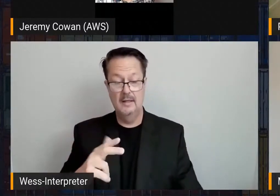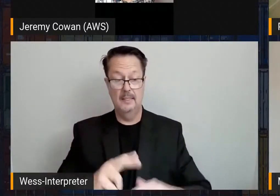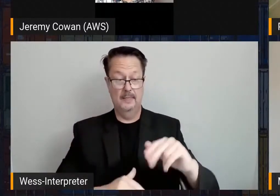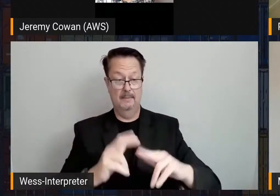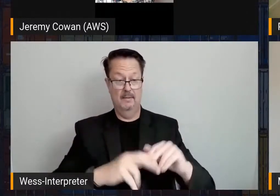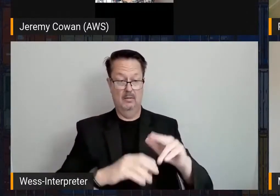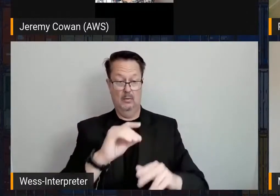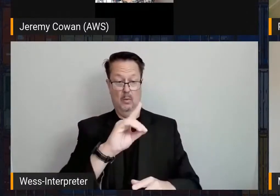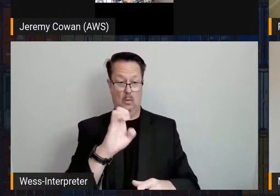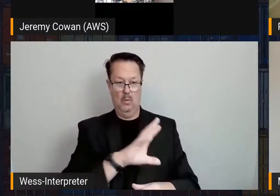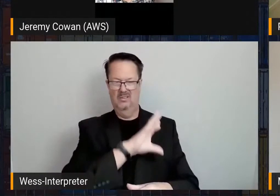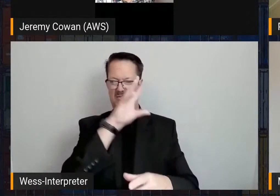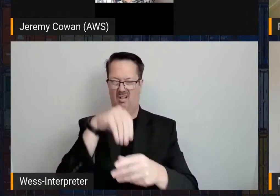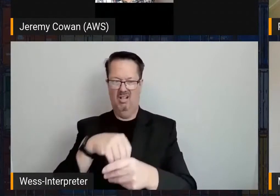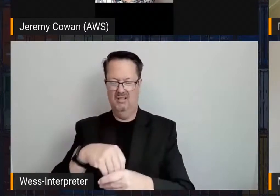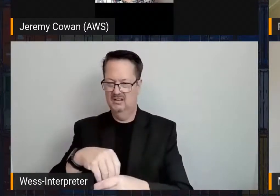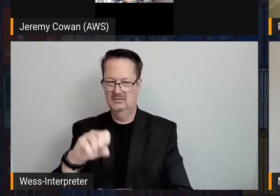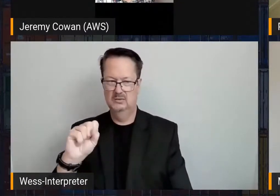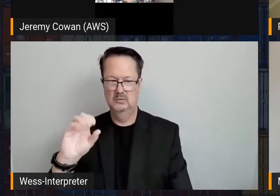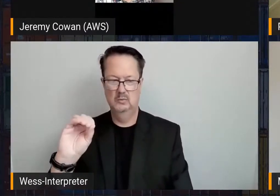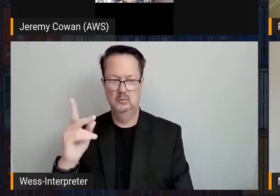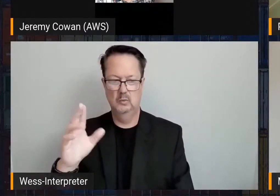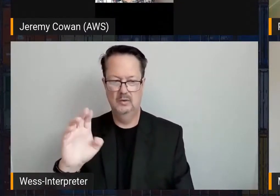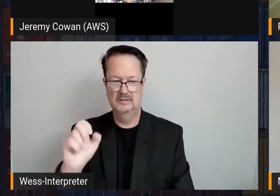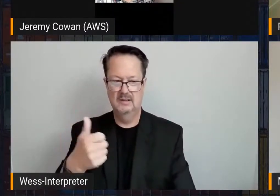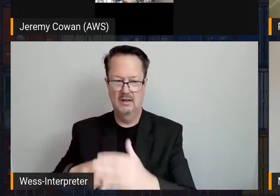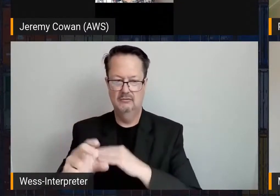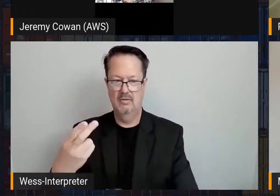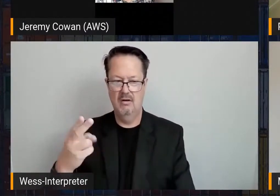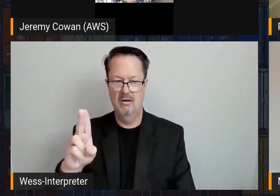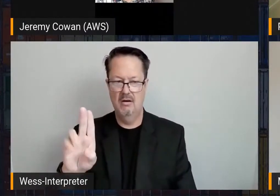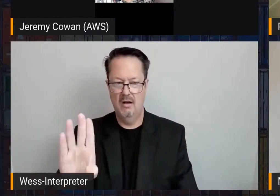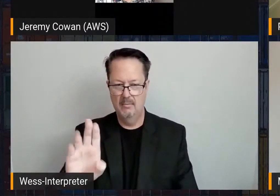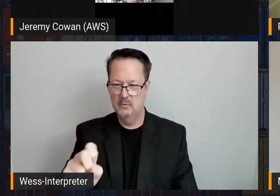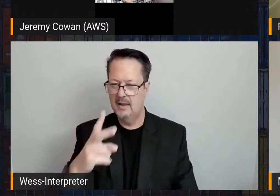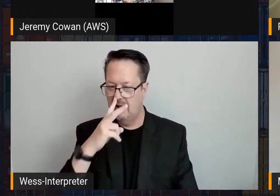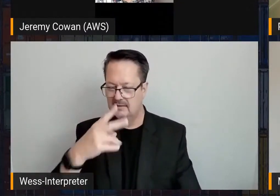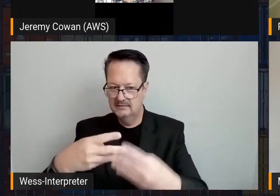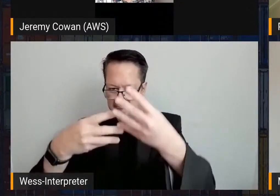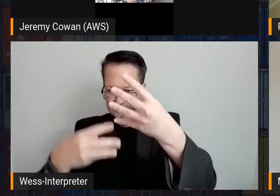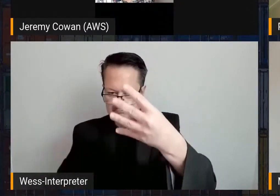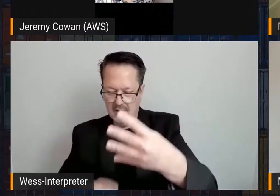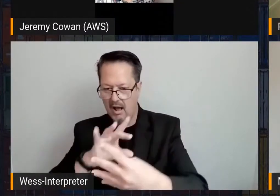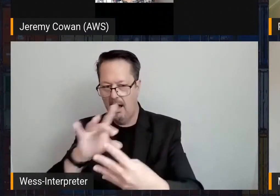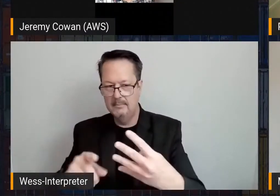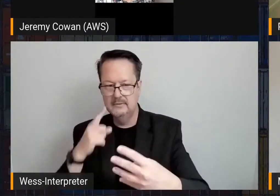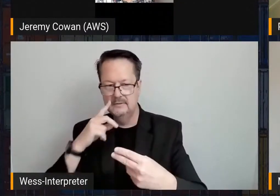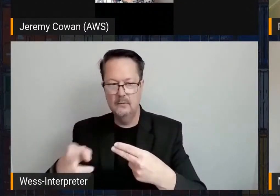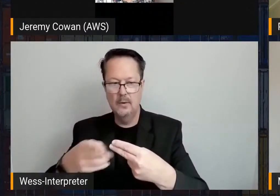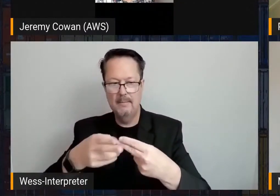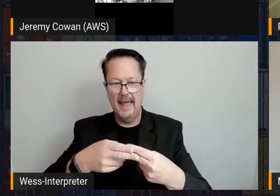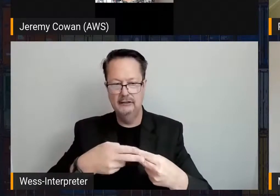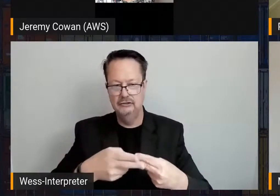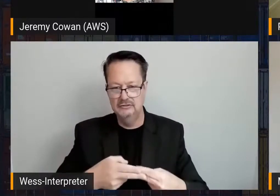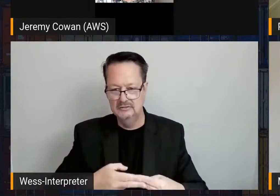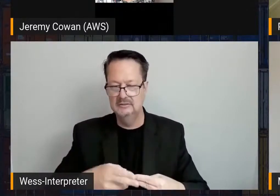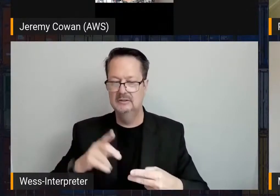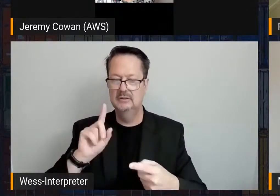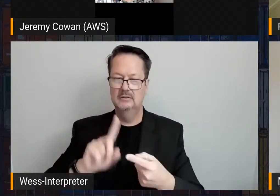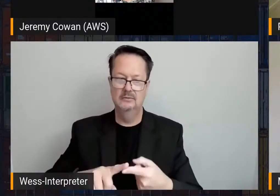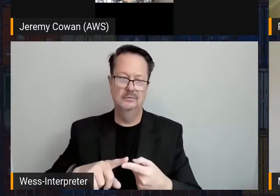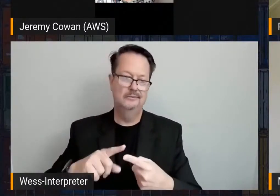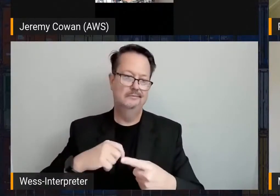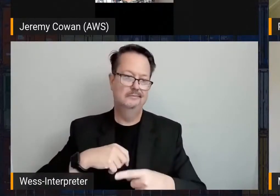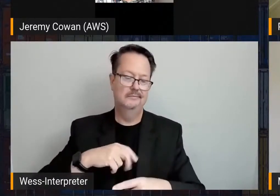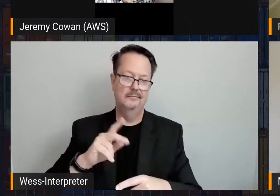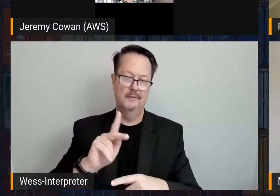source. It's on GitHub. You can see the select set of patches that we apply to Kubernetes for